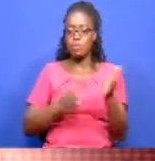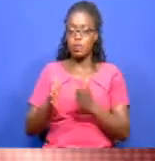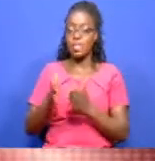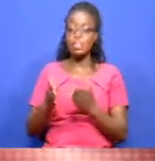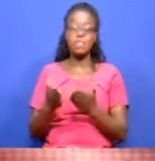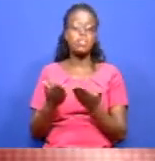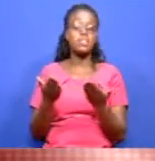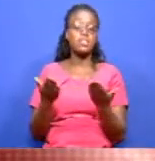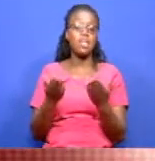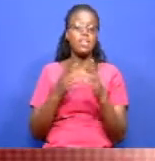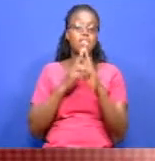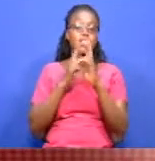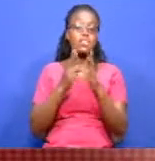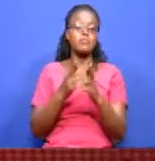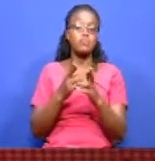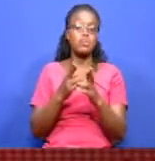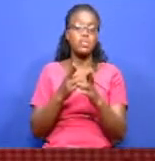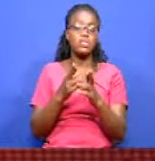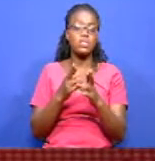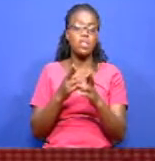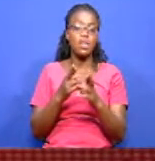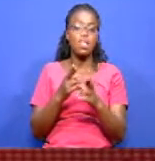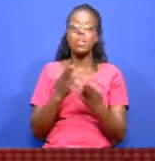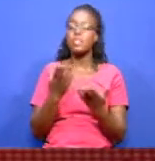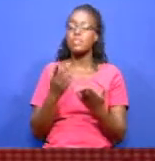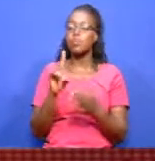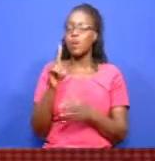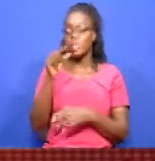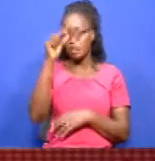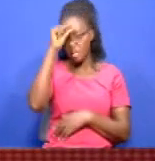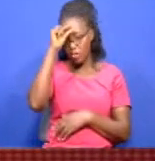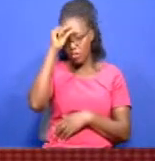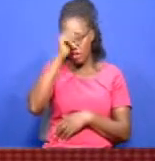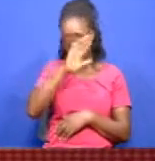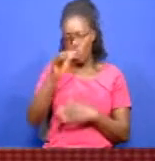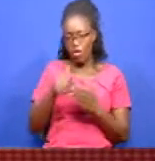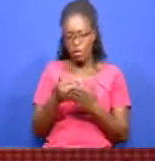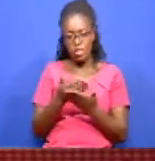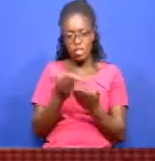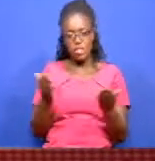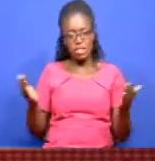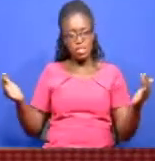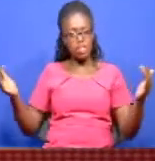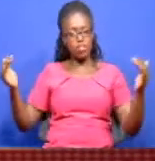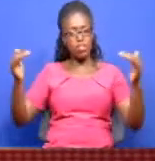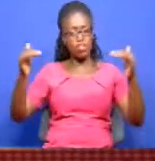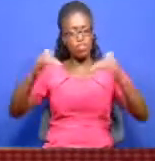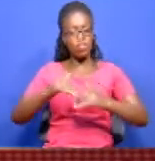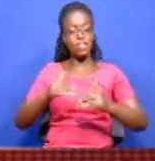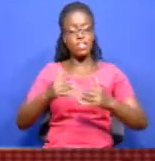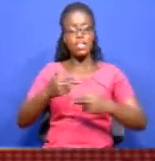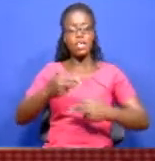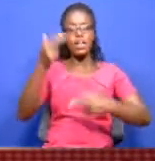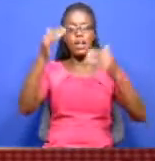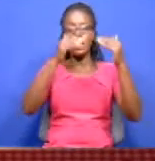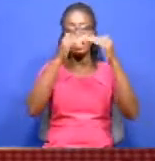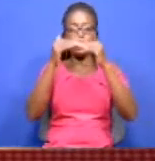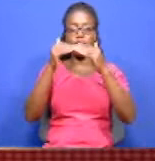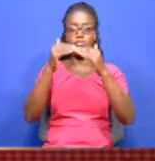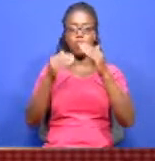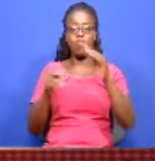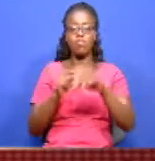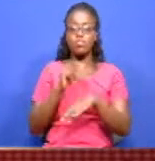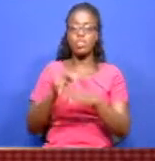this response is a one government response. All of these sectors converge at the high level of the National Emergency